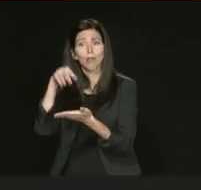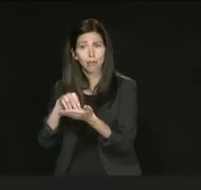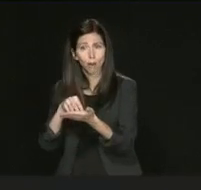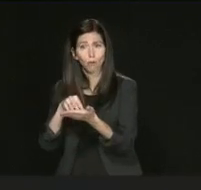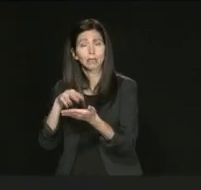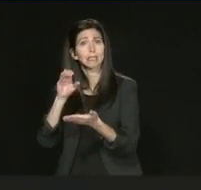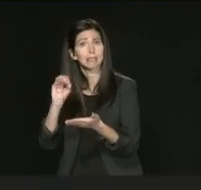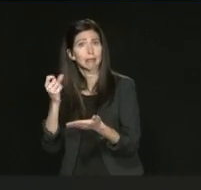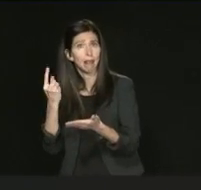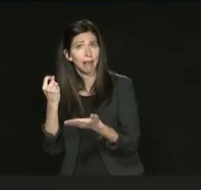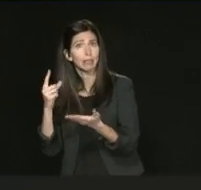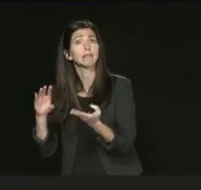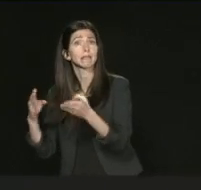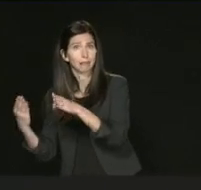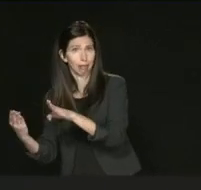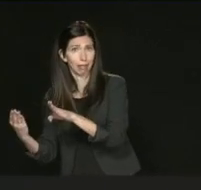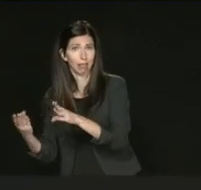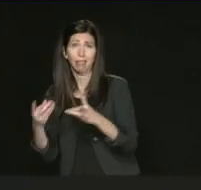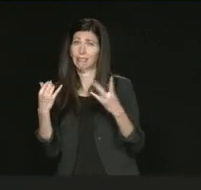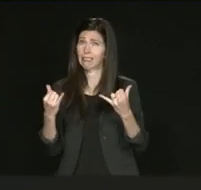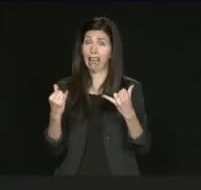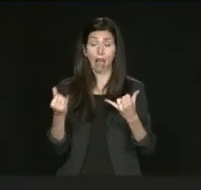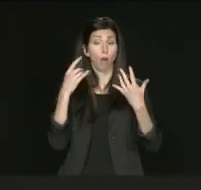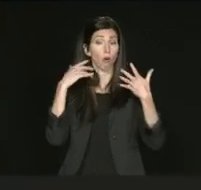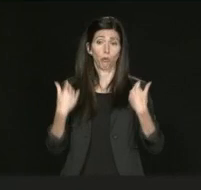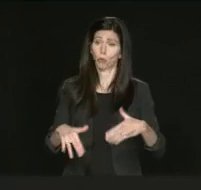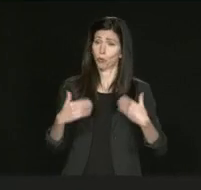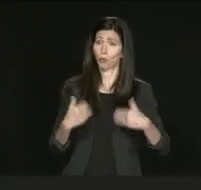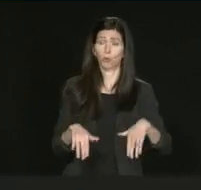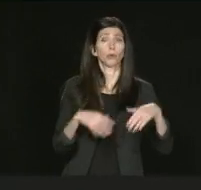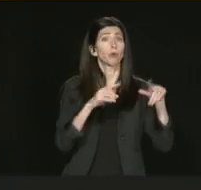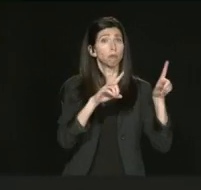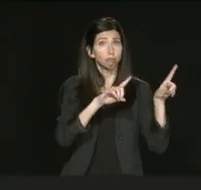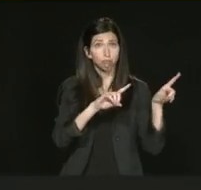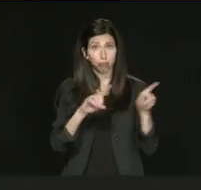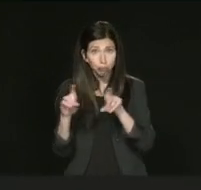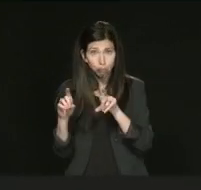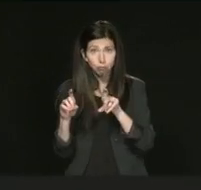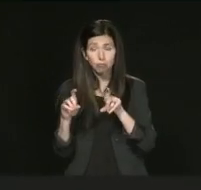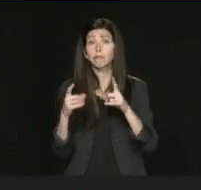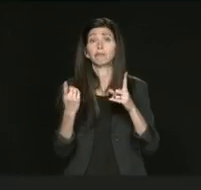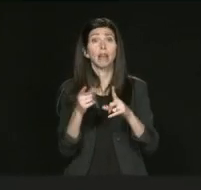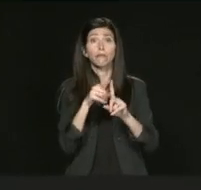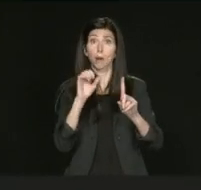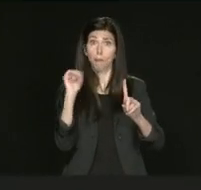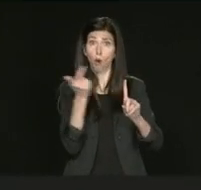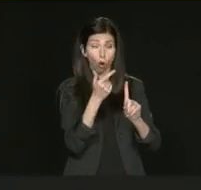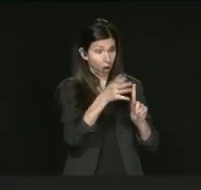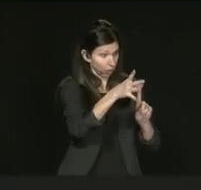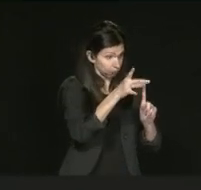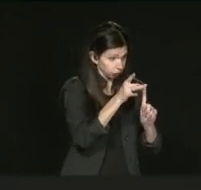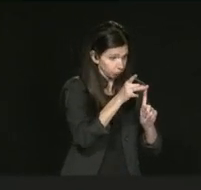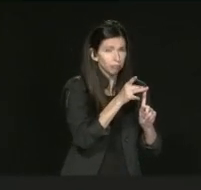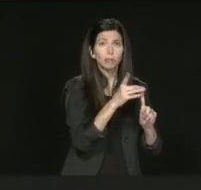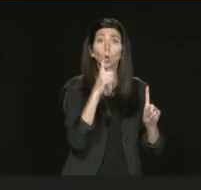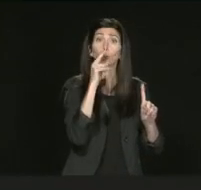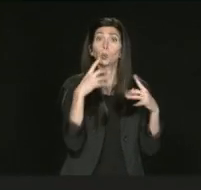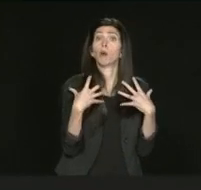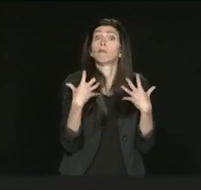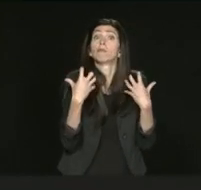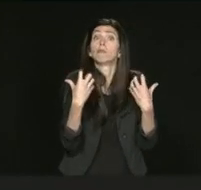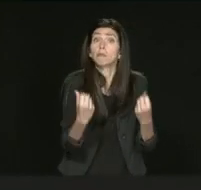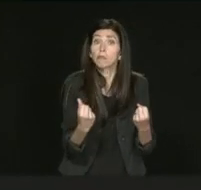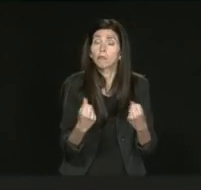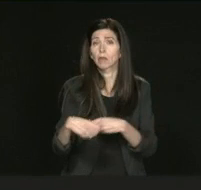27,000, or 43% of cases, have now recovered. Labs across Canada have tested